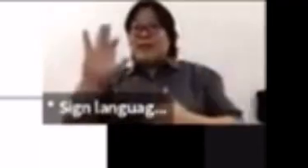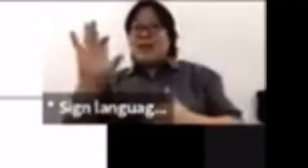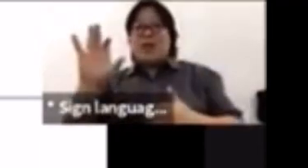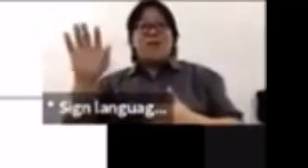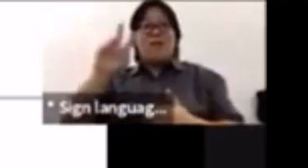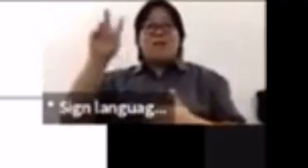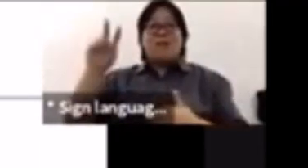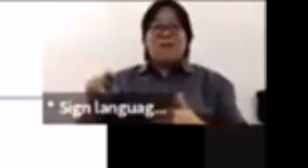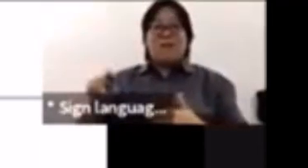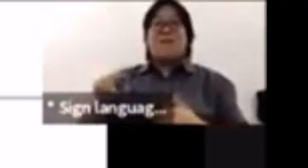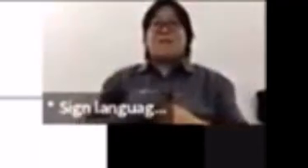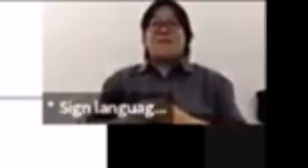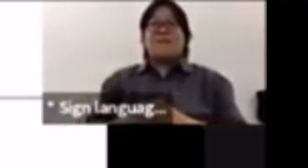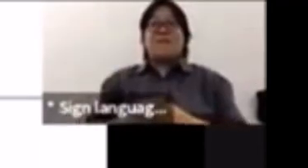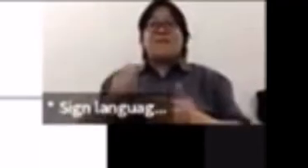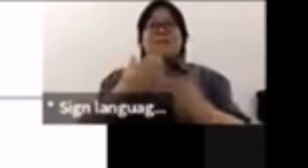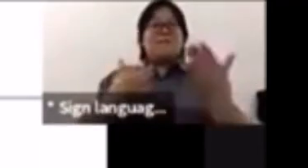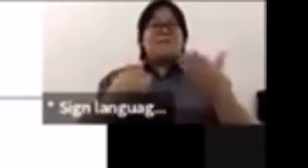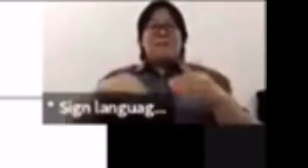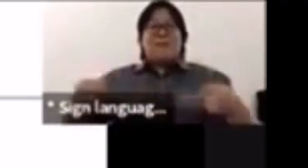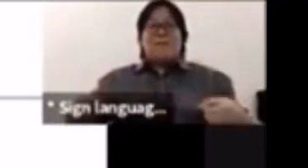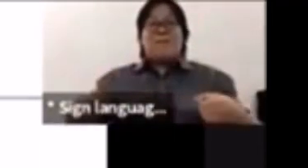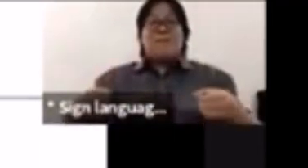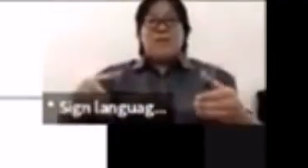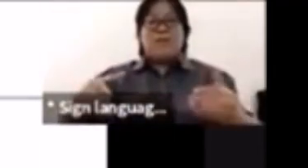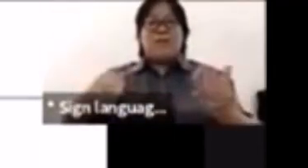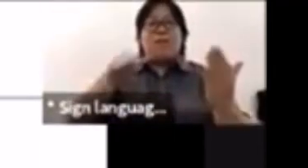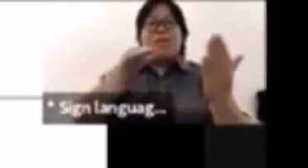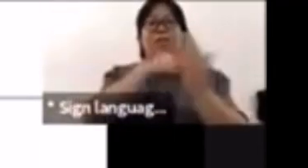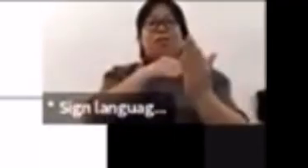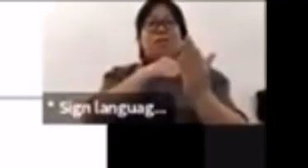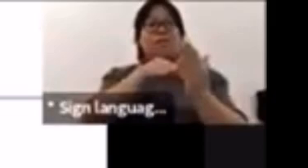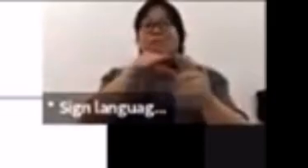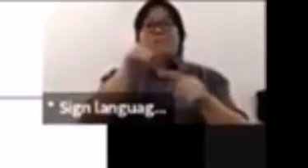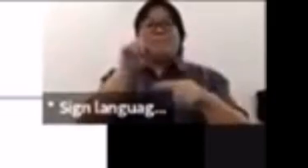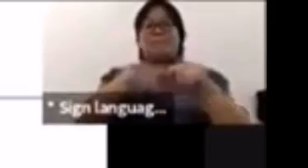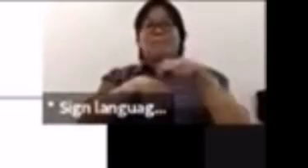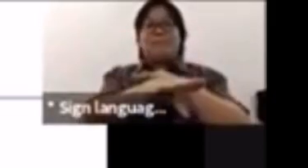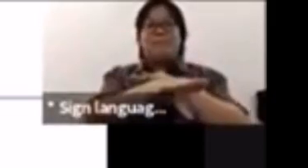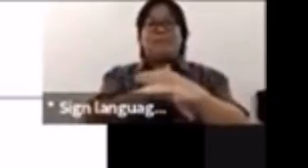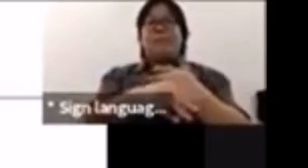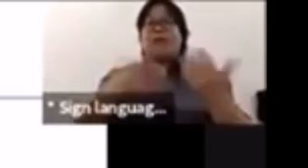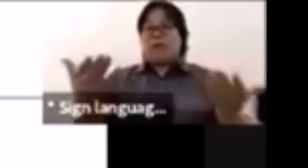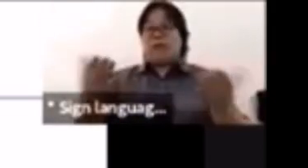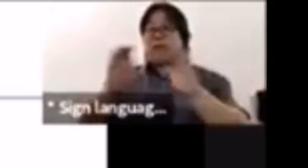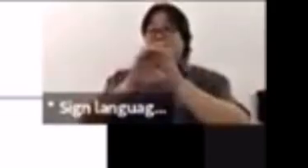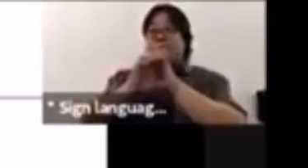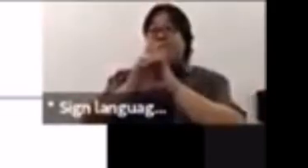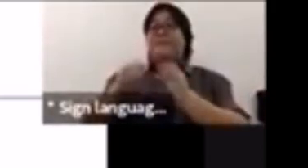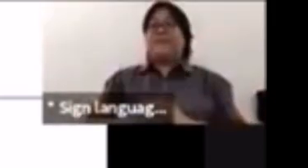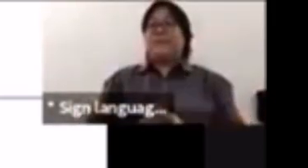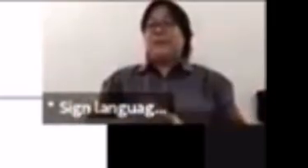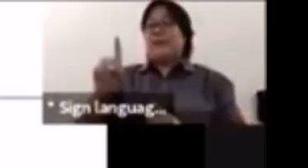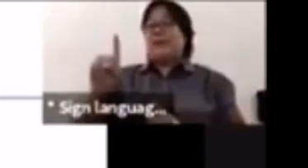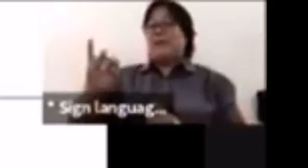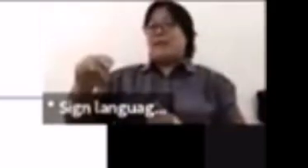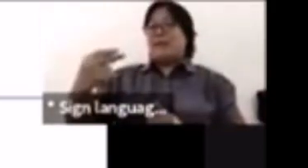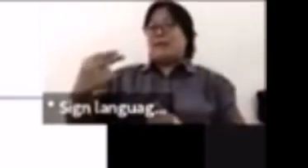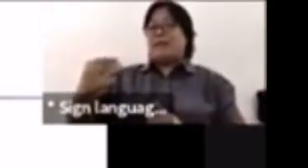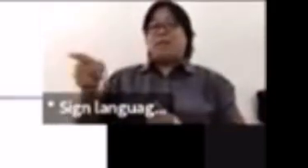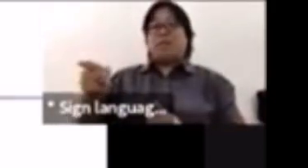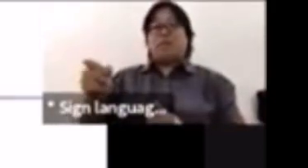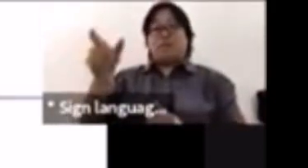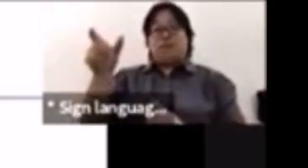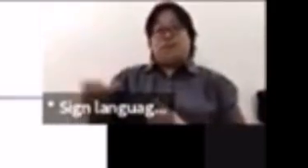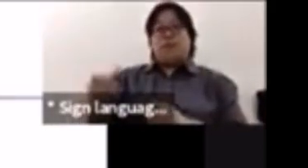public hospital were inaccessible for wheelchair user. For example, Đinh said that at